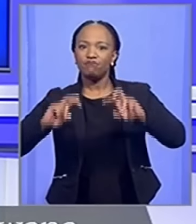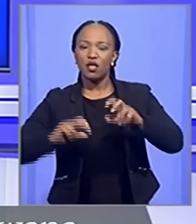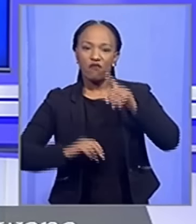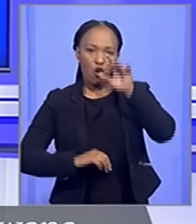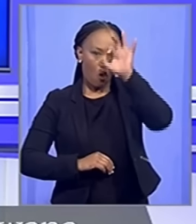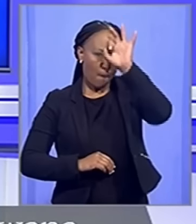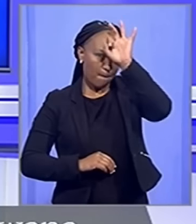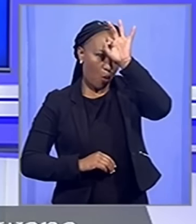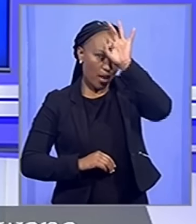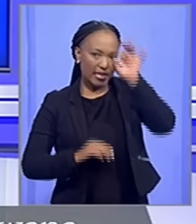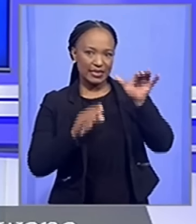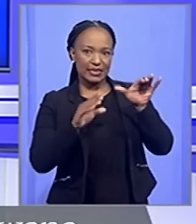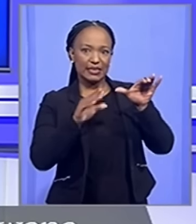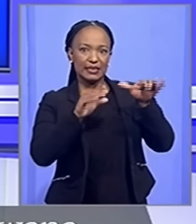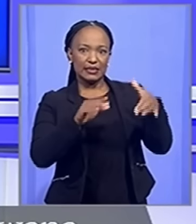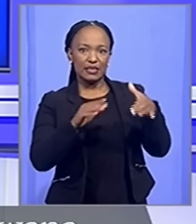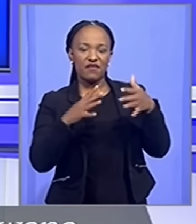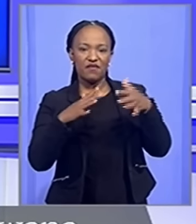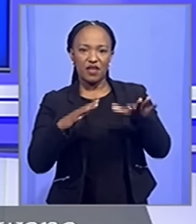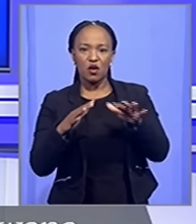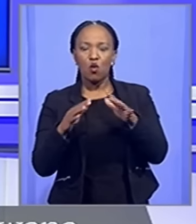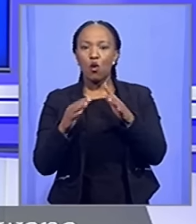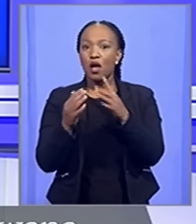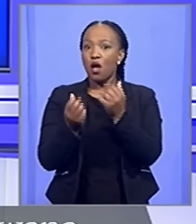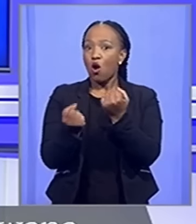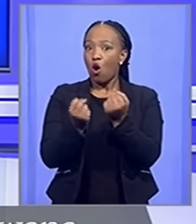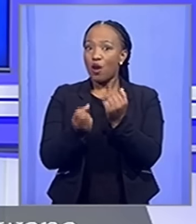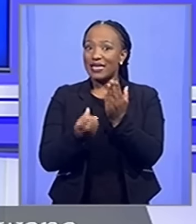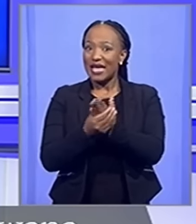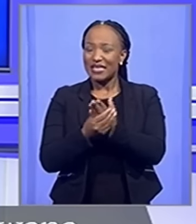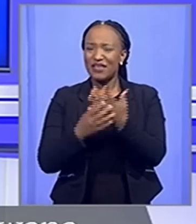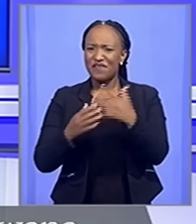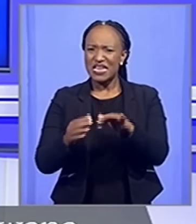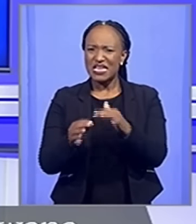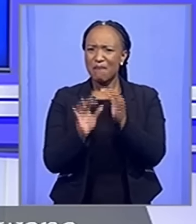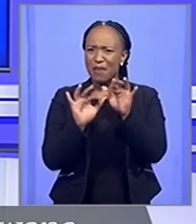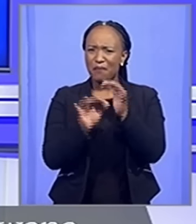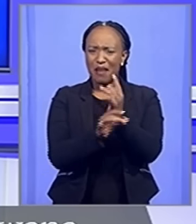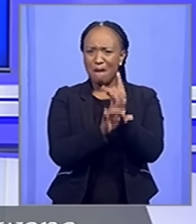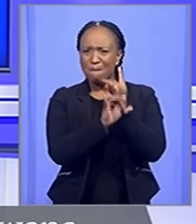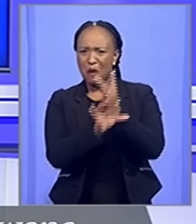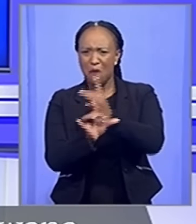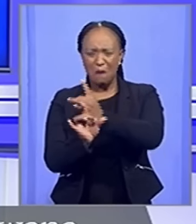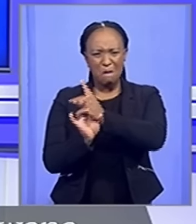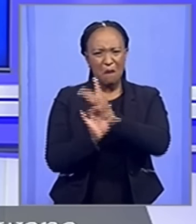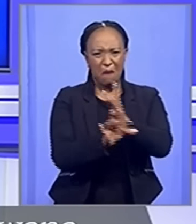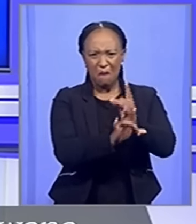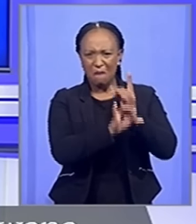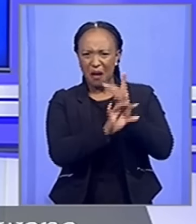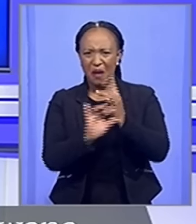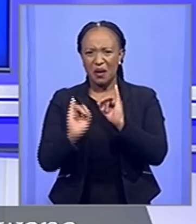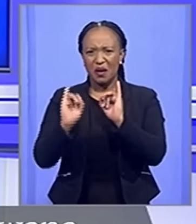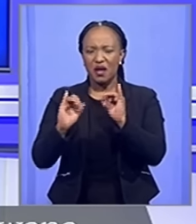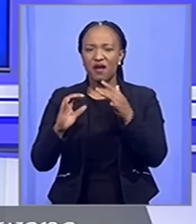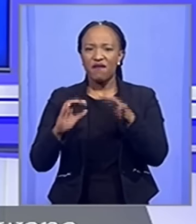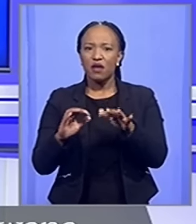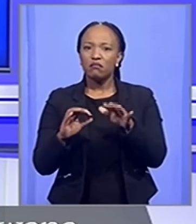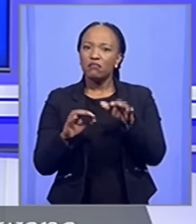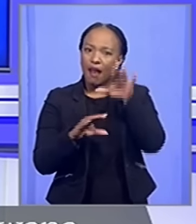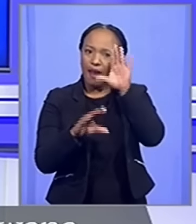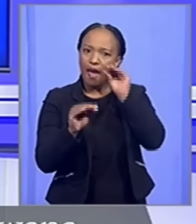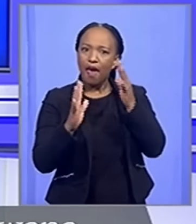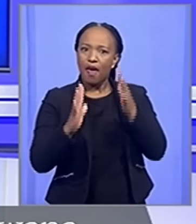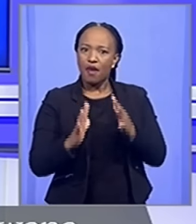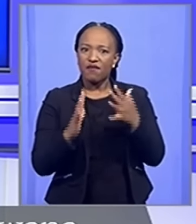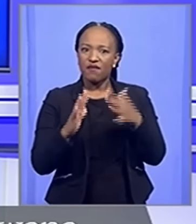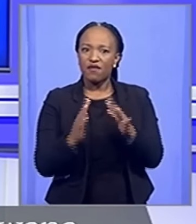Bo batlisisa dikgetsi tsa go keteka ka maikaelelo a go gobatsa mo go masisi kgatlhano le mapodisi a go begwang a ketekile barutwana kwa sekolong